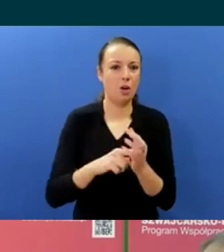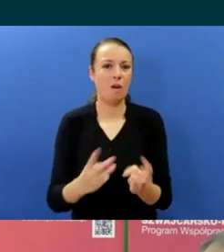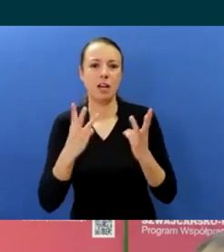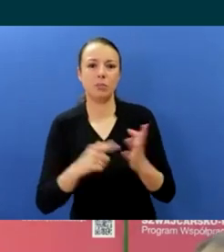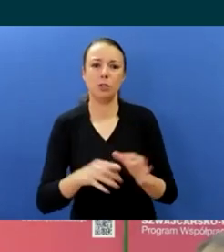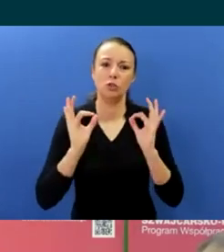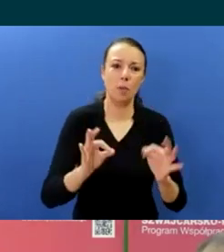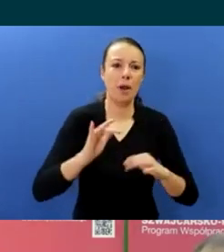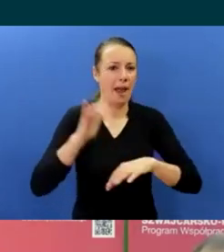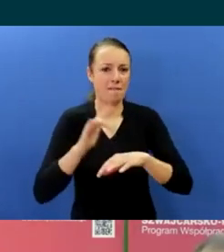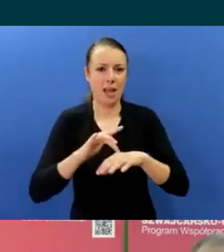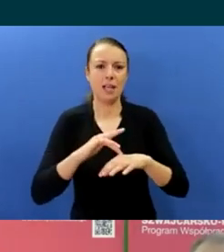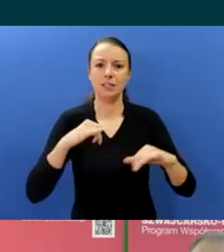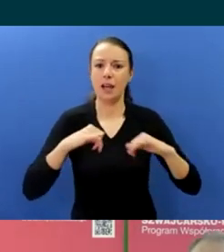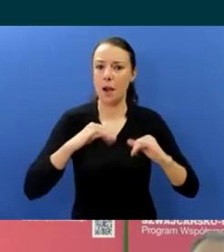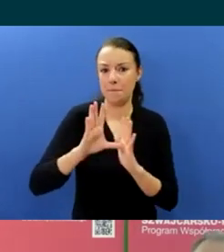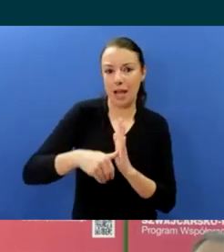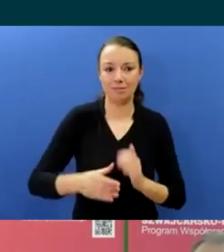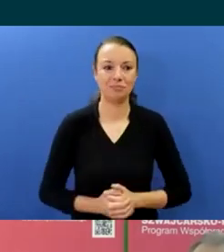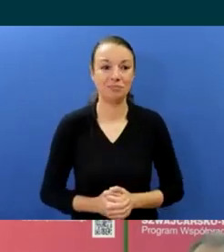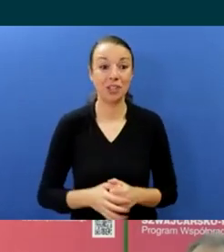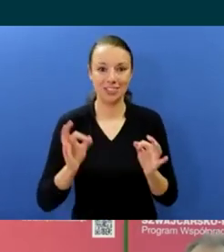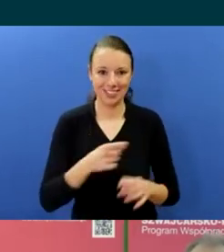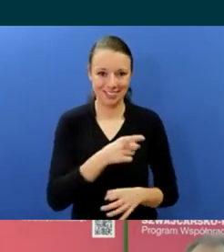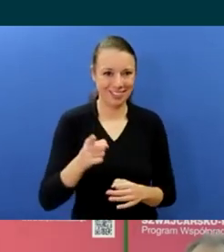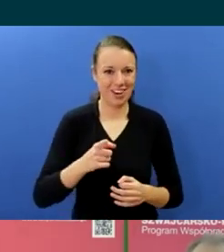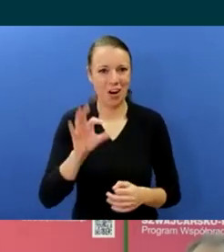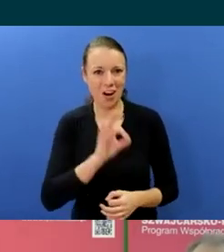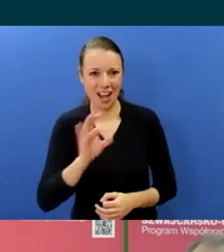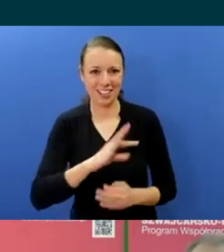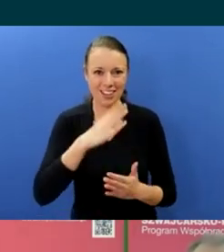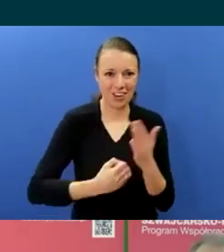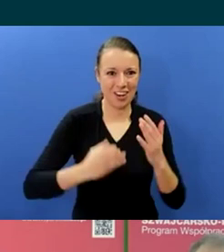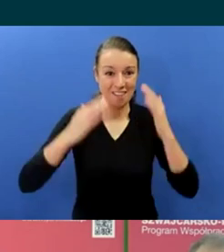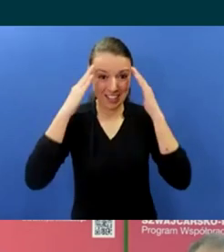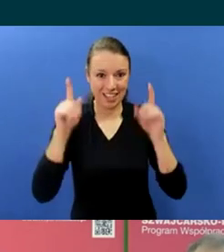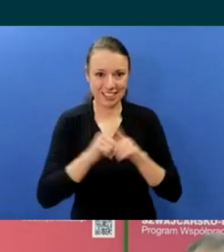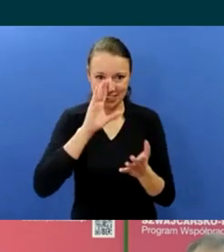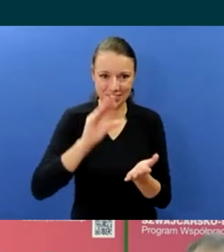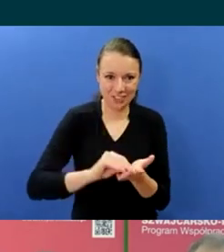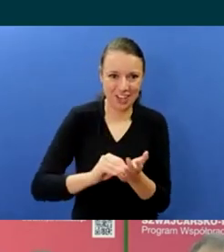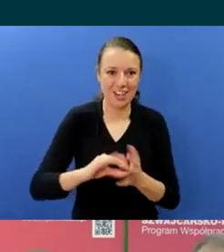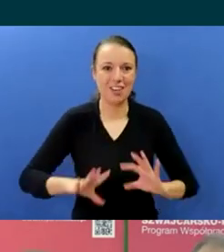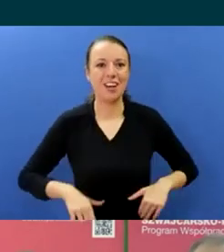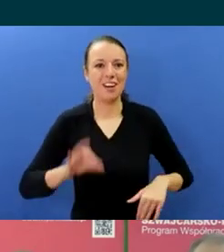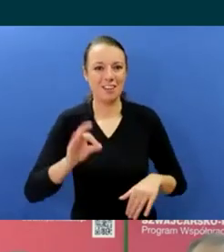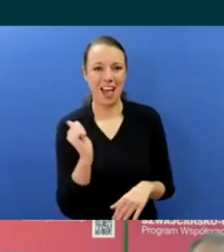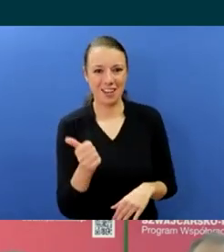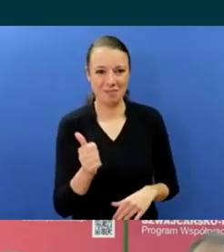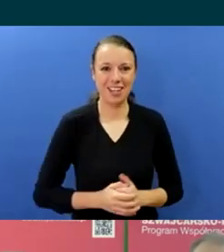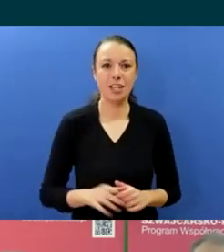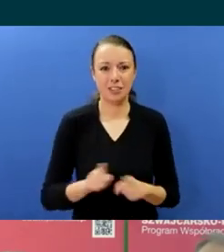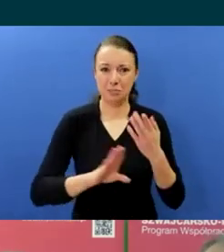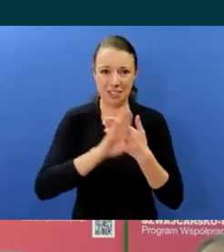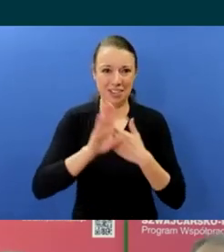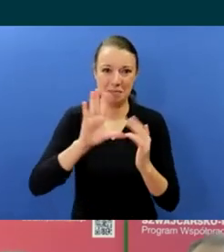requirement to manage a city in an efficient, effective way. Today we're going to draw from the experience of Swiss